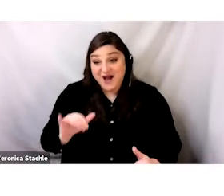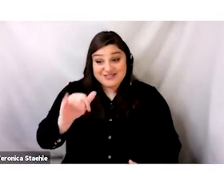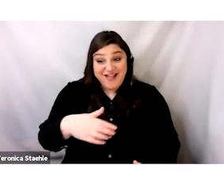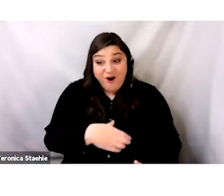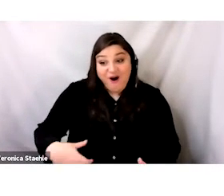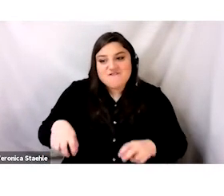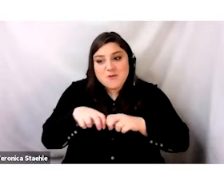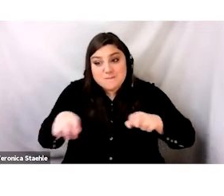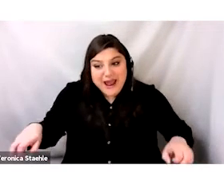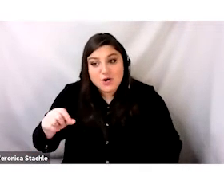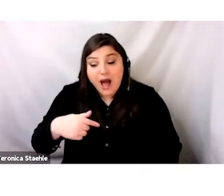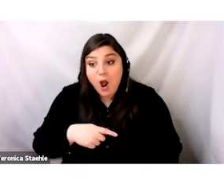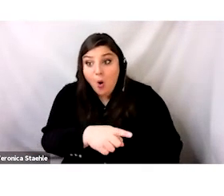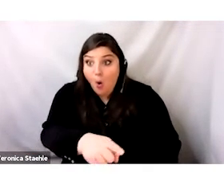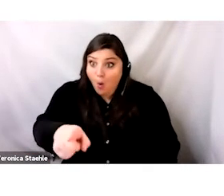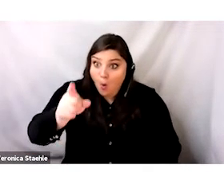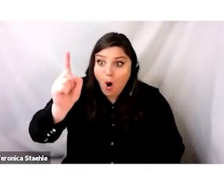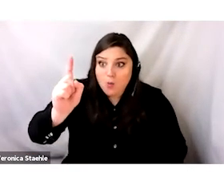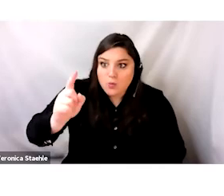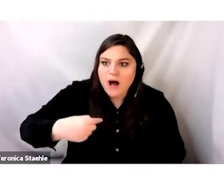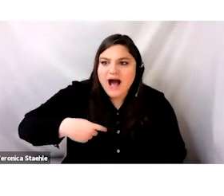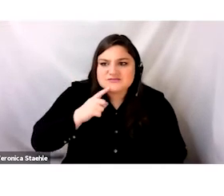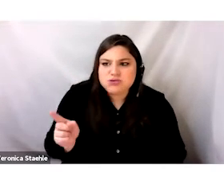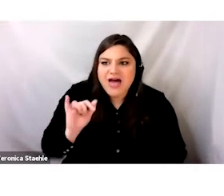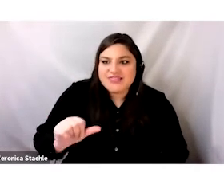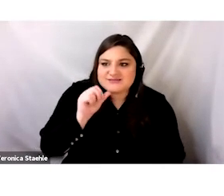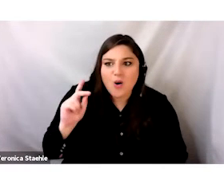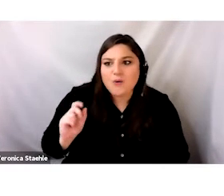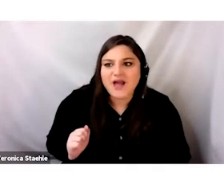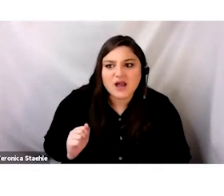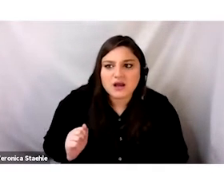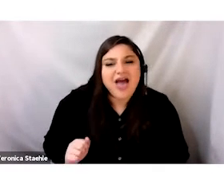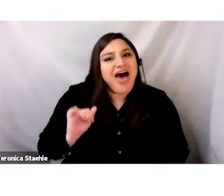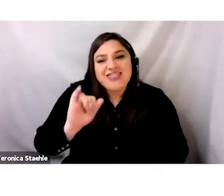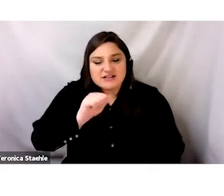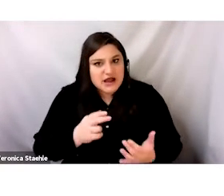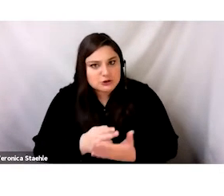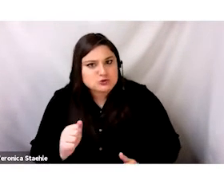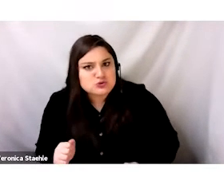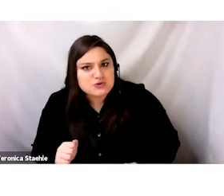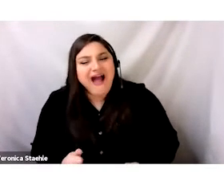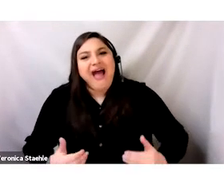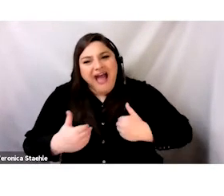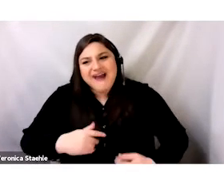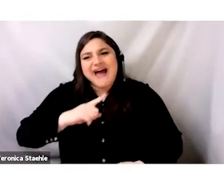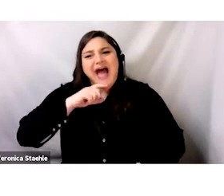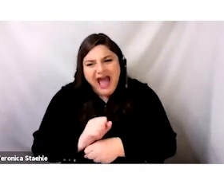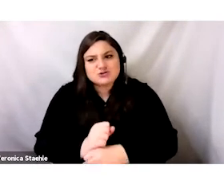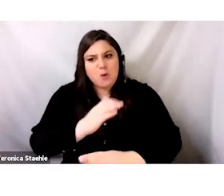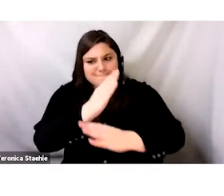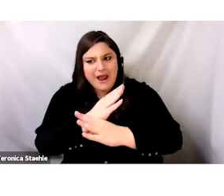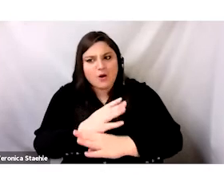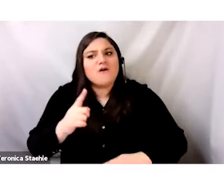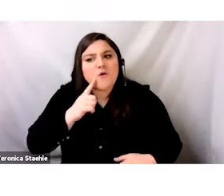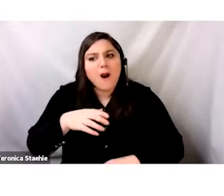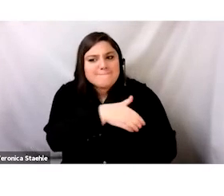out and say, that is not okay. That is not actually true. There are actual barriers of power sharing, and there's barriers of access